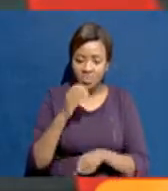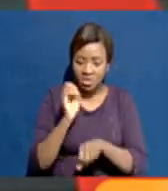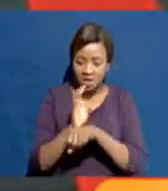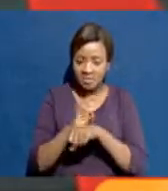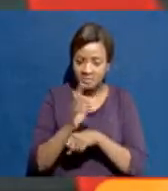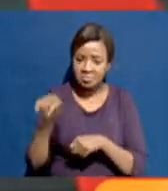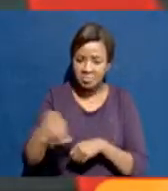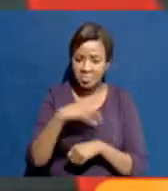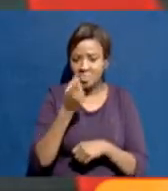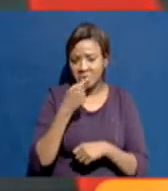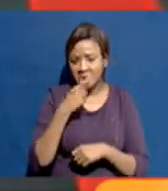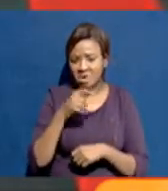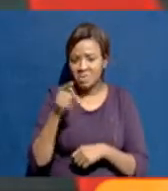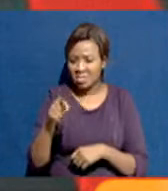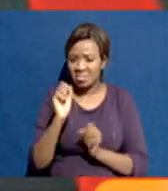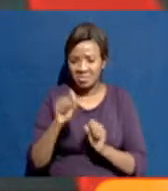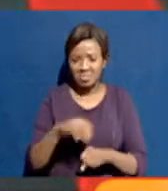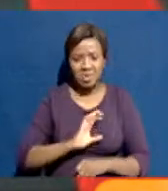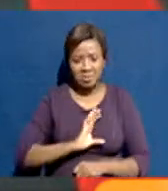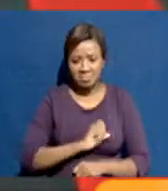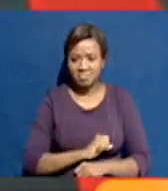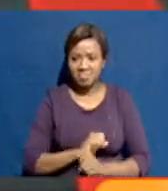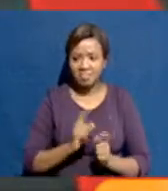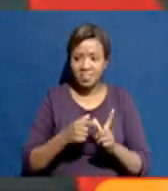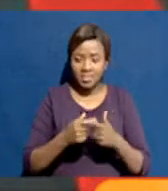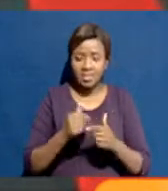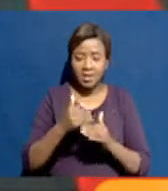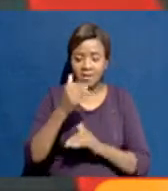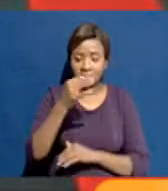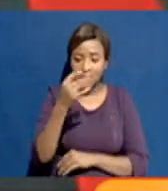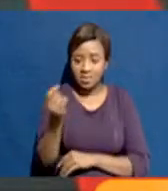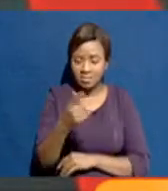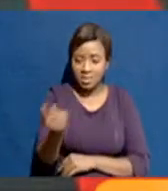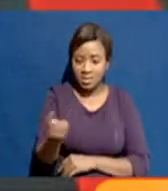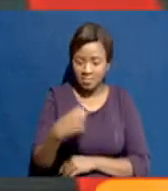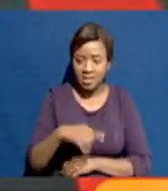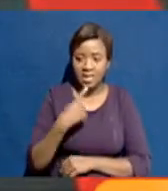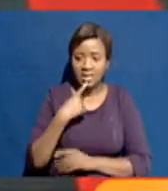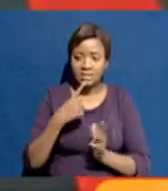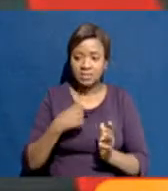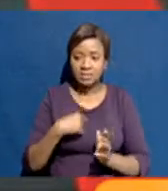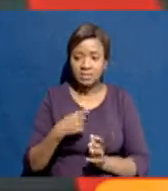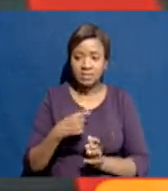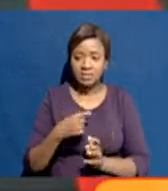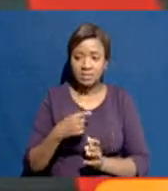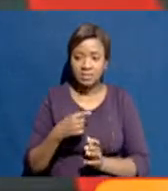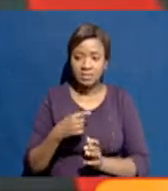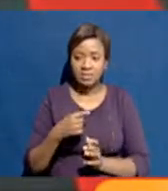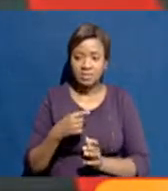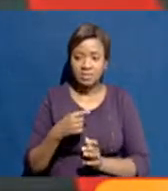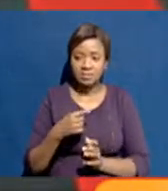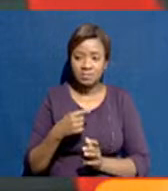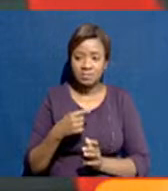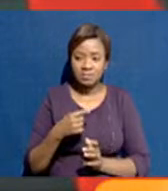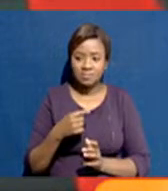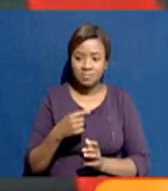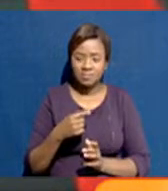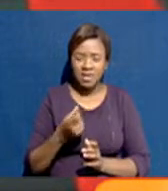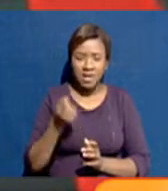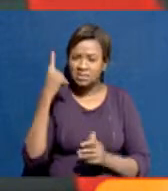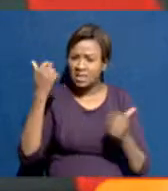something you can maneuver around. And she came back 3 months later and said she does not understand how she's not